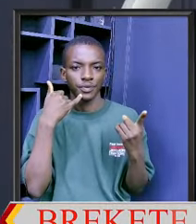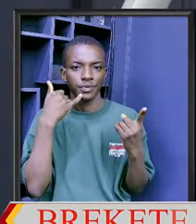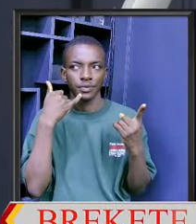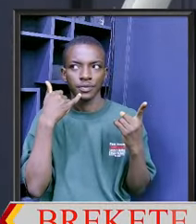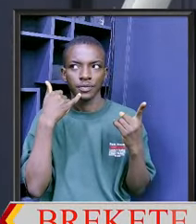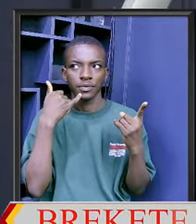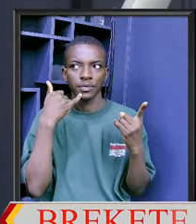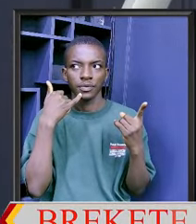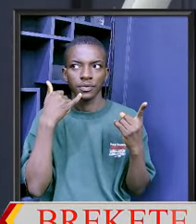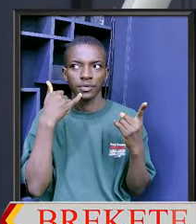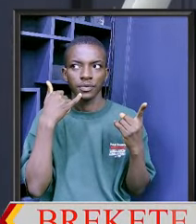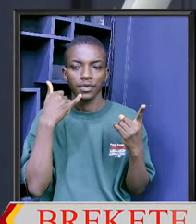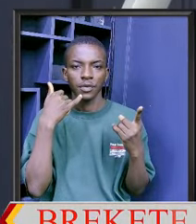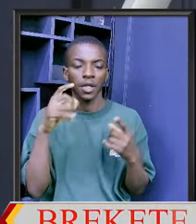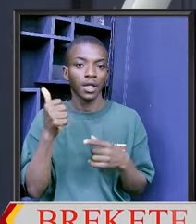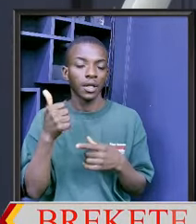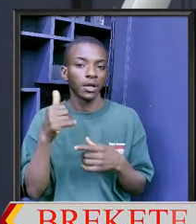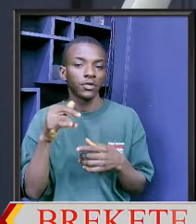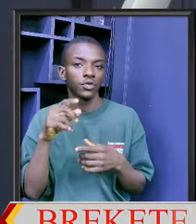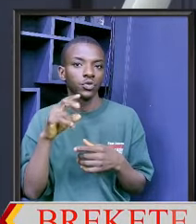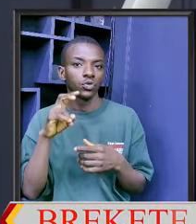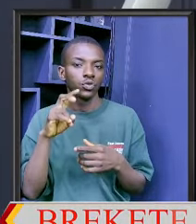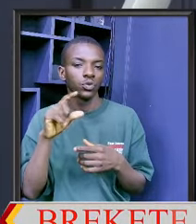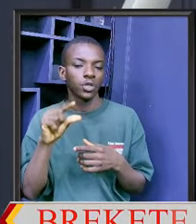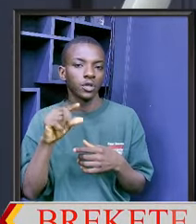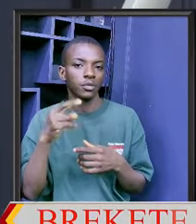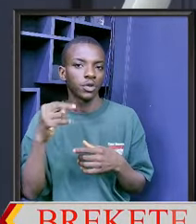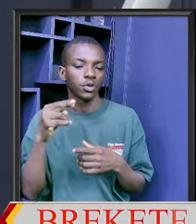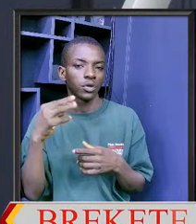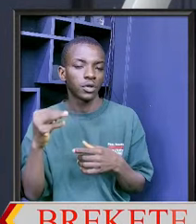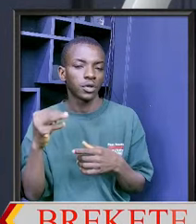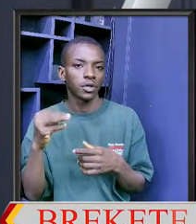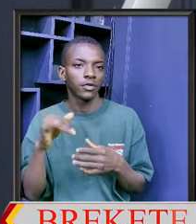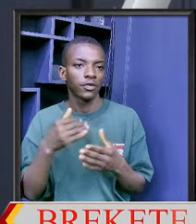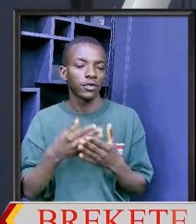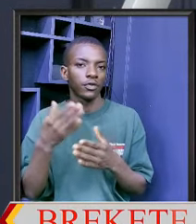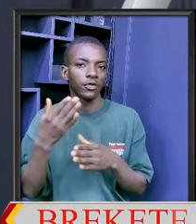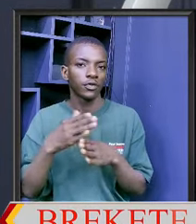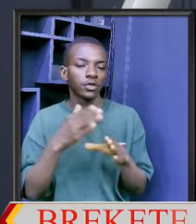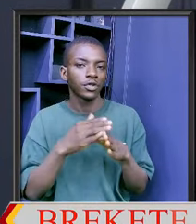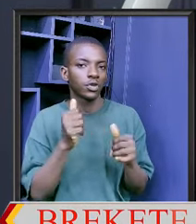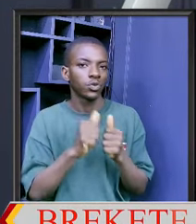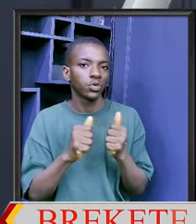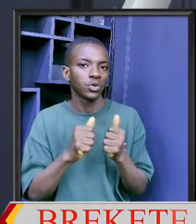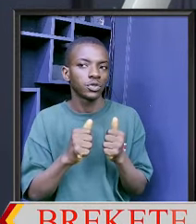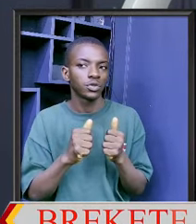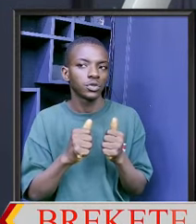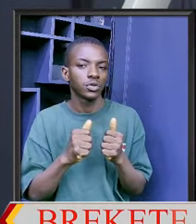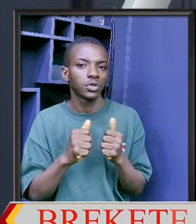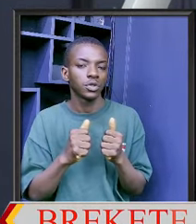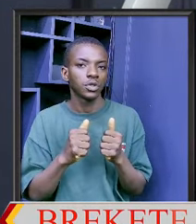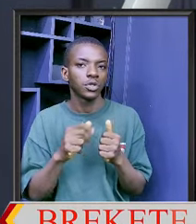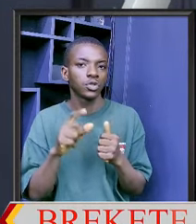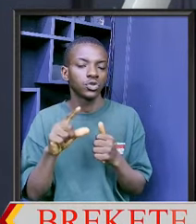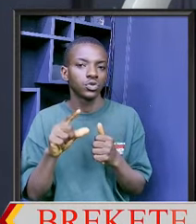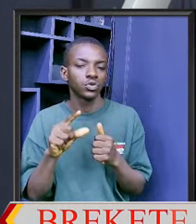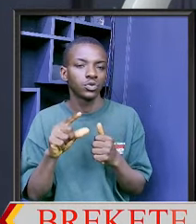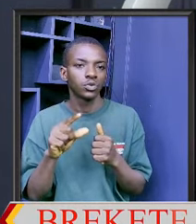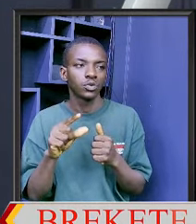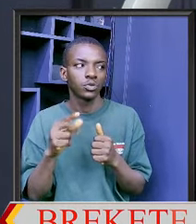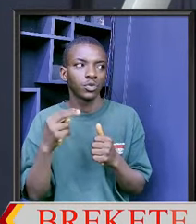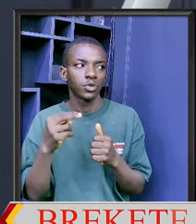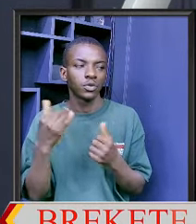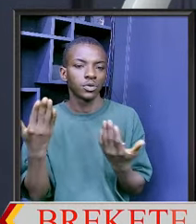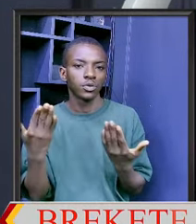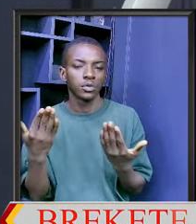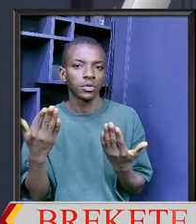phone, 10 of this phone, 20 million naira. Mm. If you divide them, each one be how much? 2 million naira. Now, what